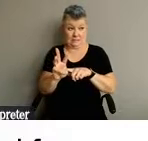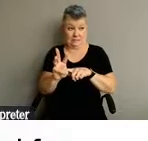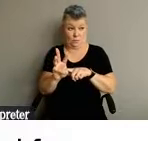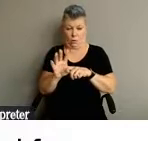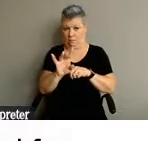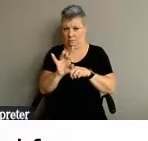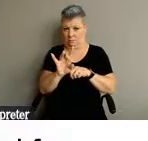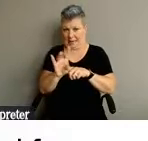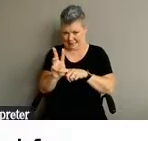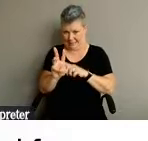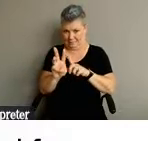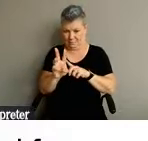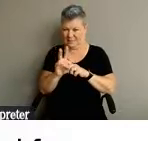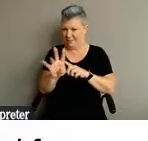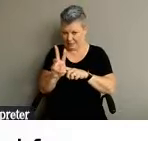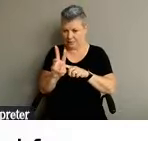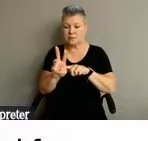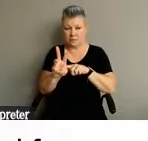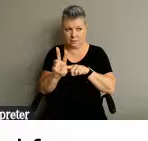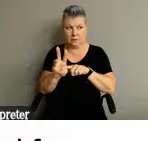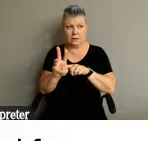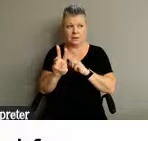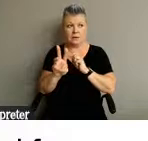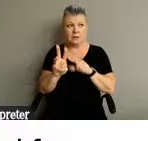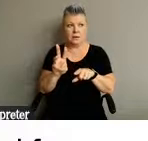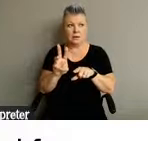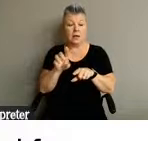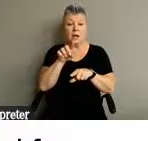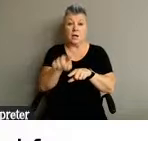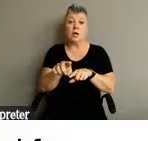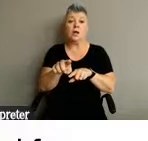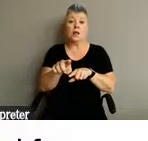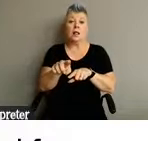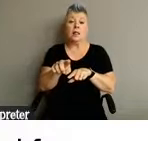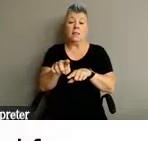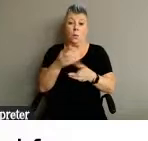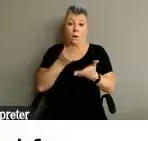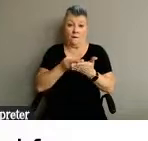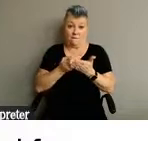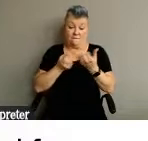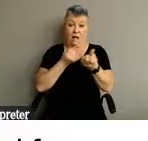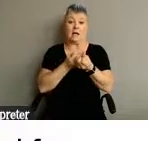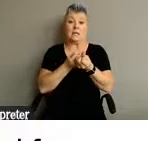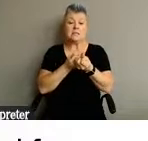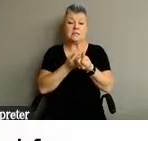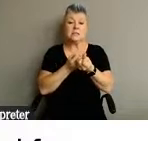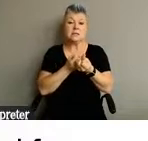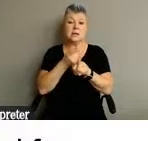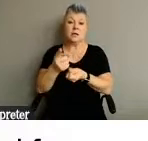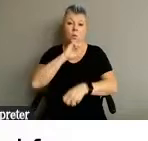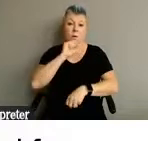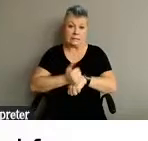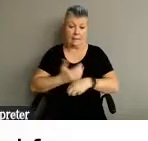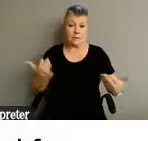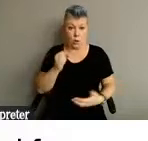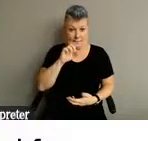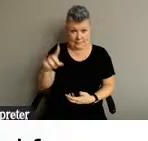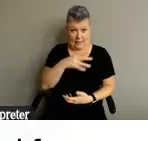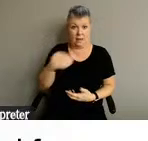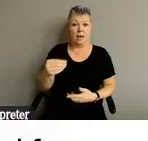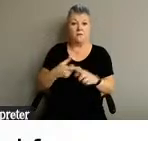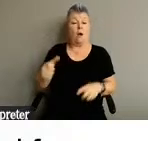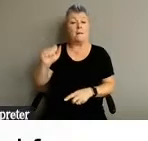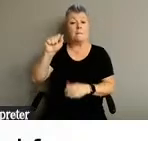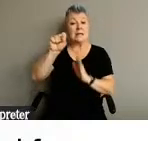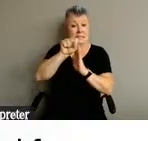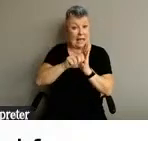childhood special education grant funds were provided and established at SSD, both state and federal,